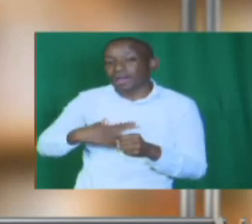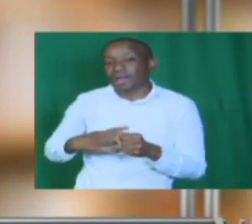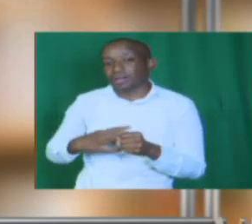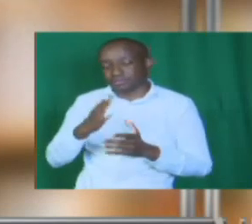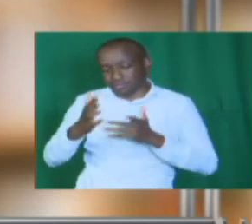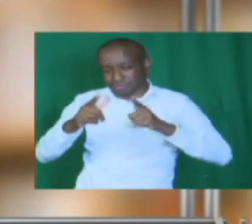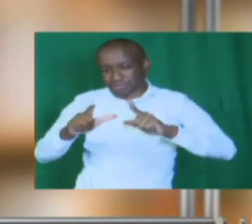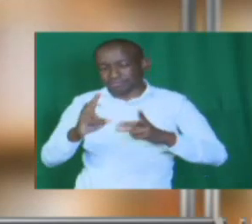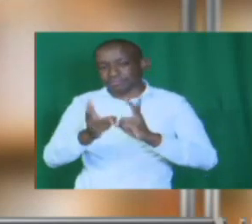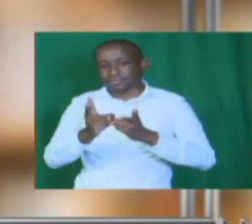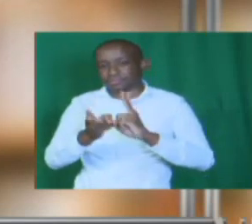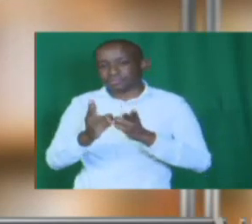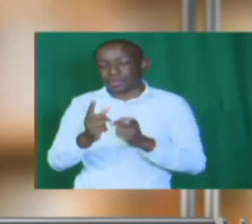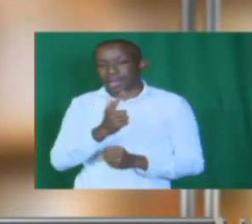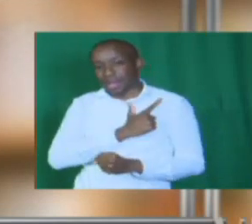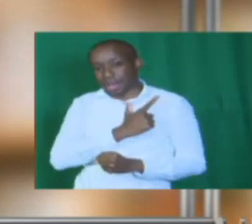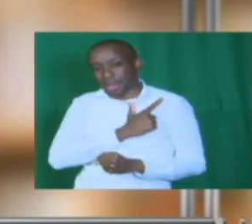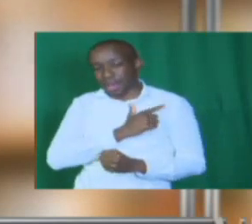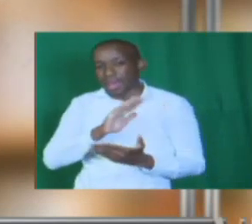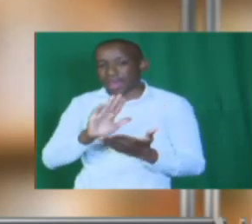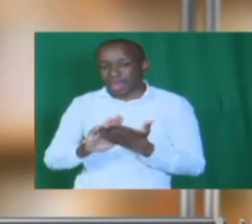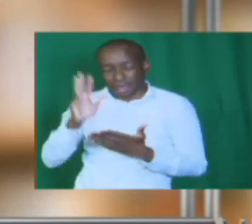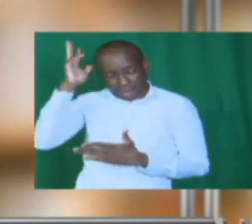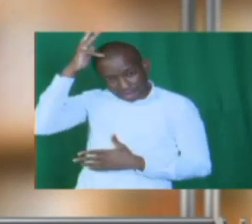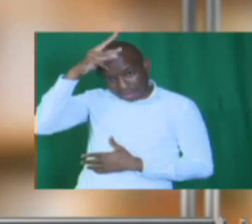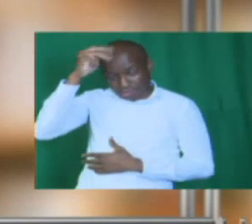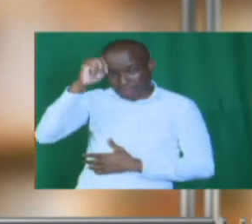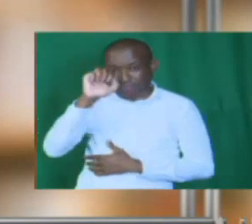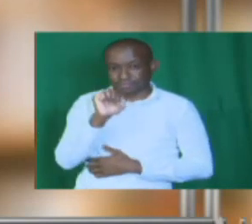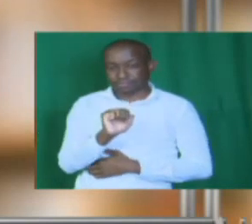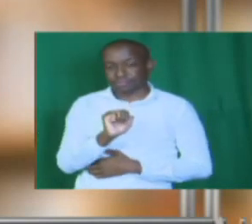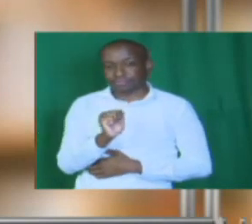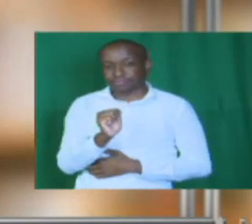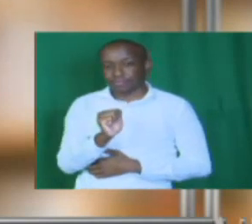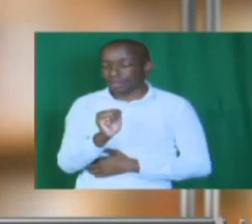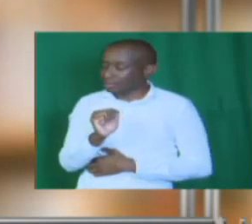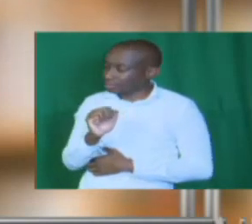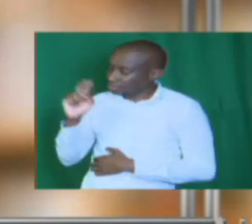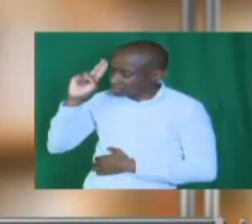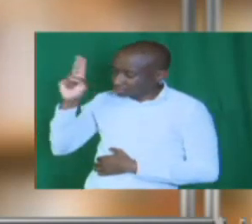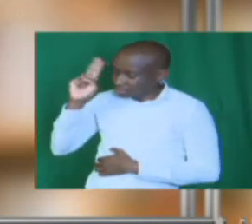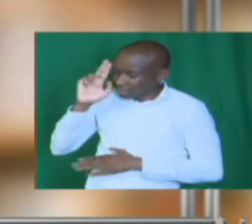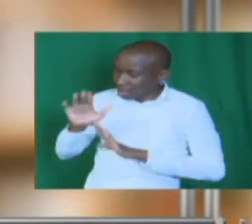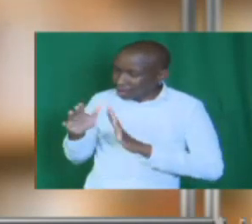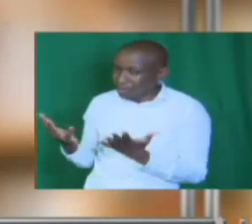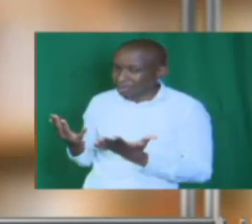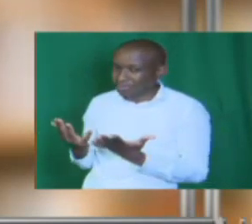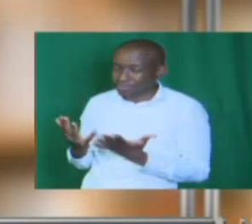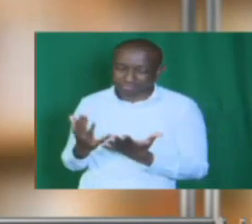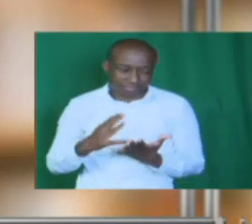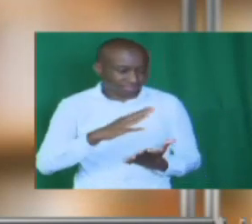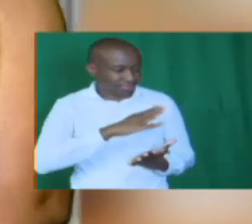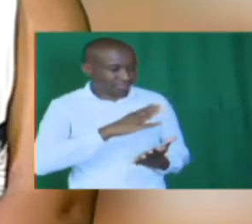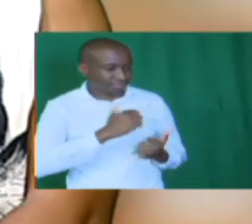sign language interpreters, Linda Mamba and Nompumelelo Hadebe. Bonsiwe, how are you this afternoon? I'm okay,